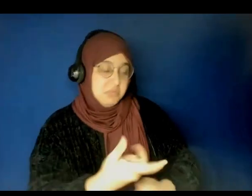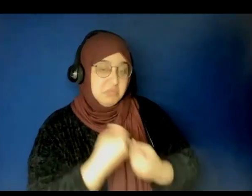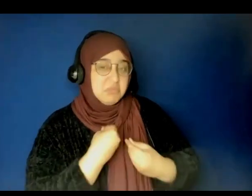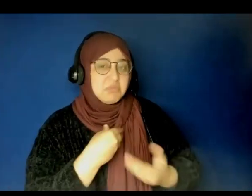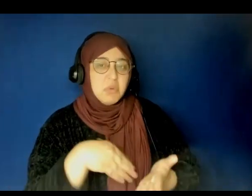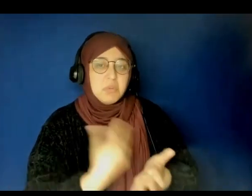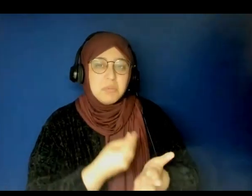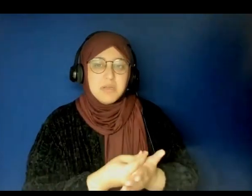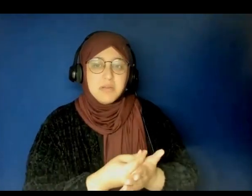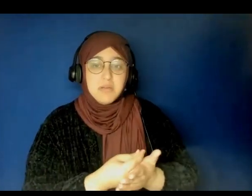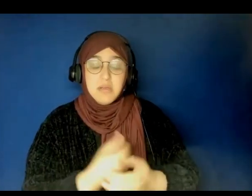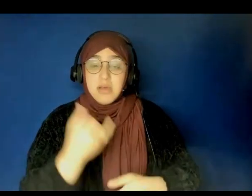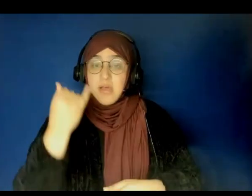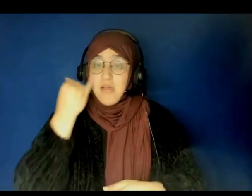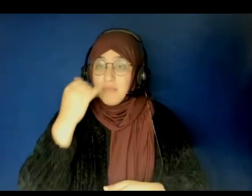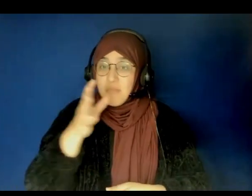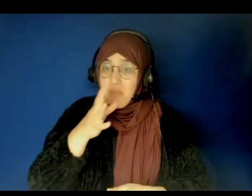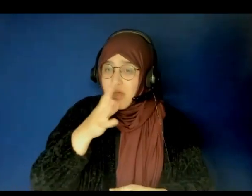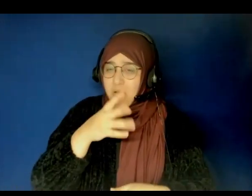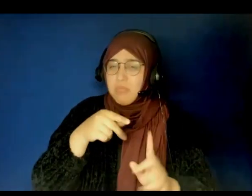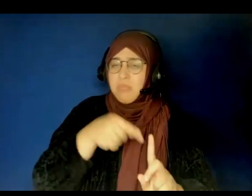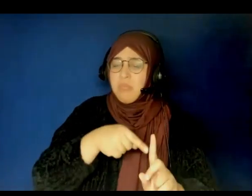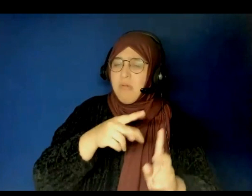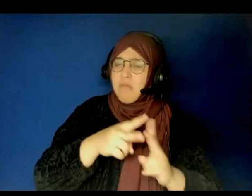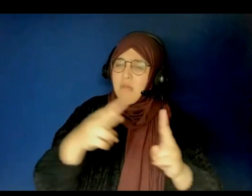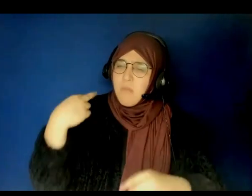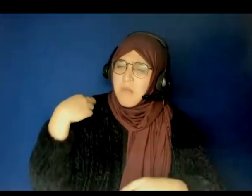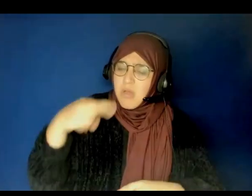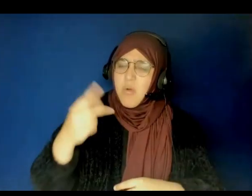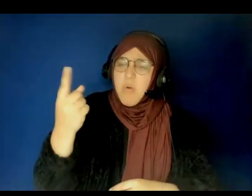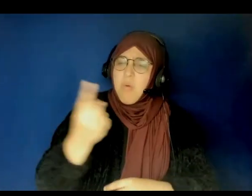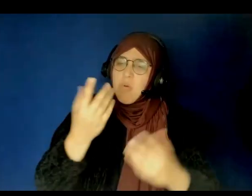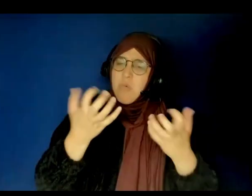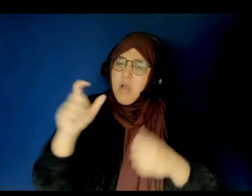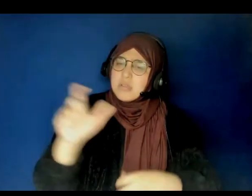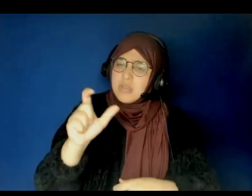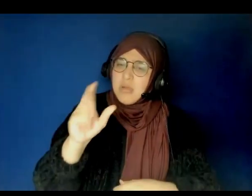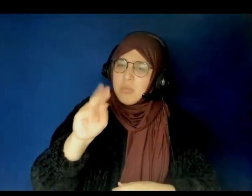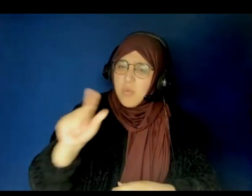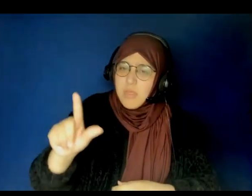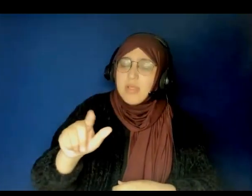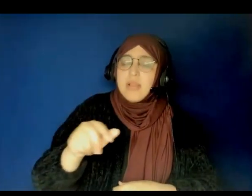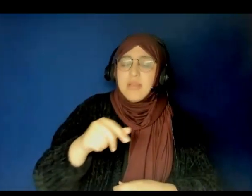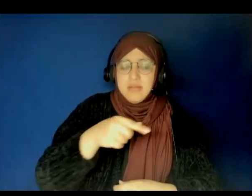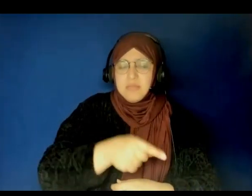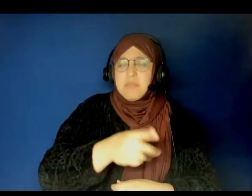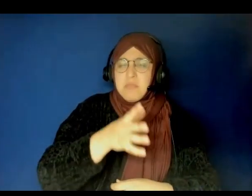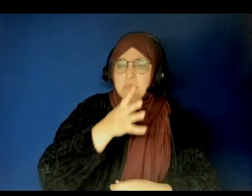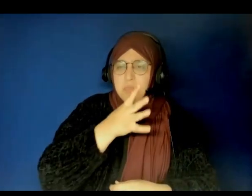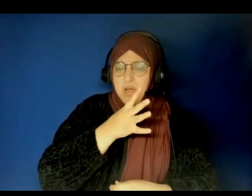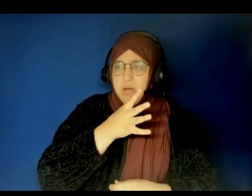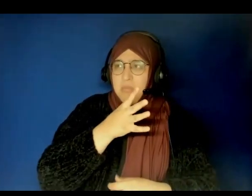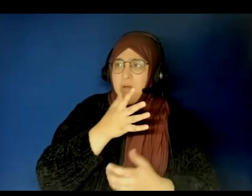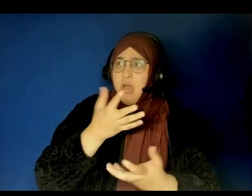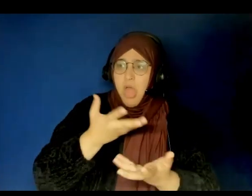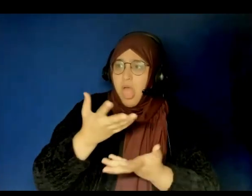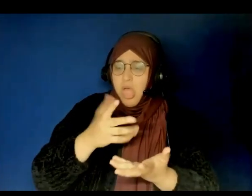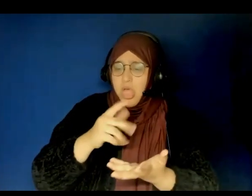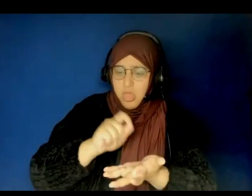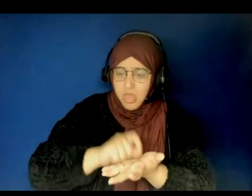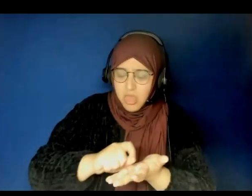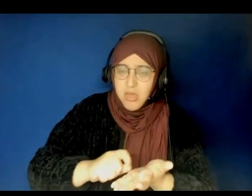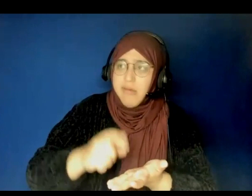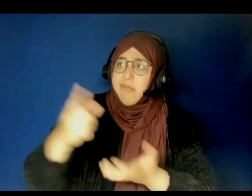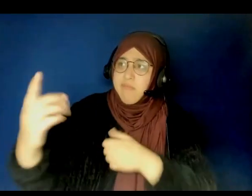was very religious and always wanted an Islamic will, it would be more than likely that she was forced to do something against what